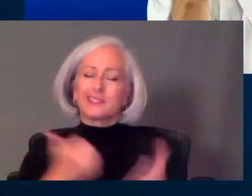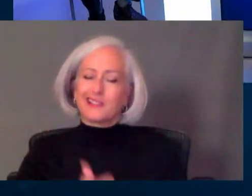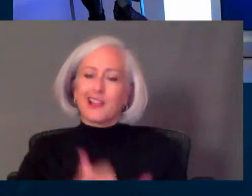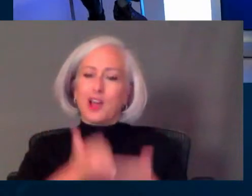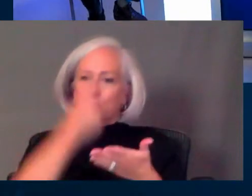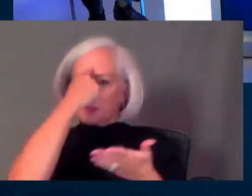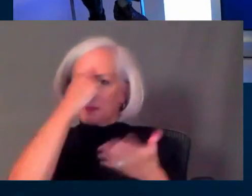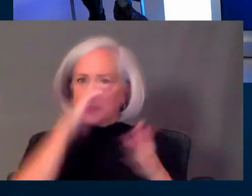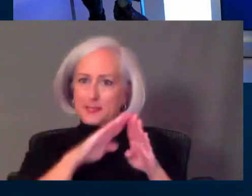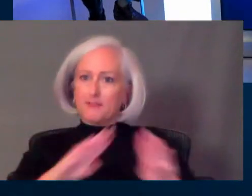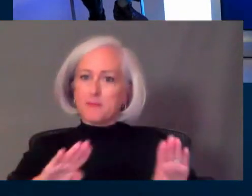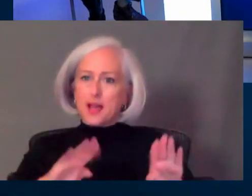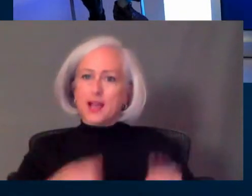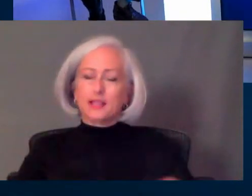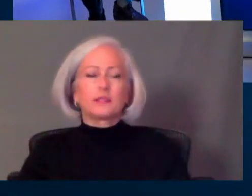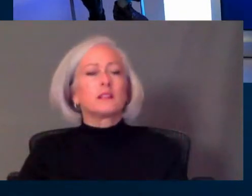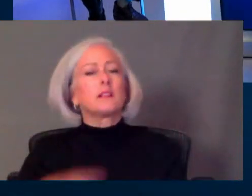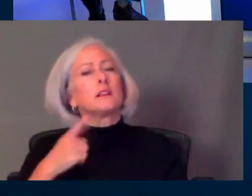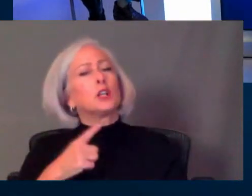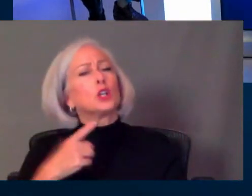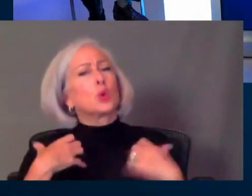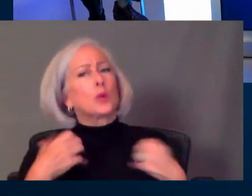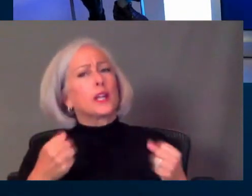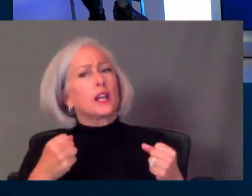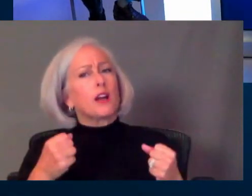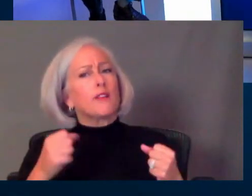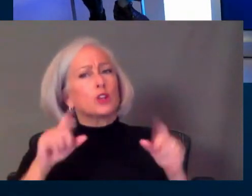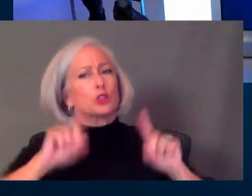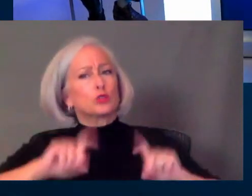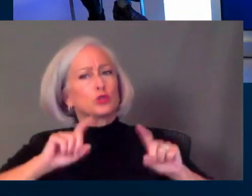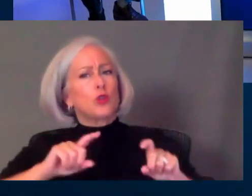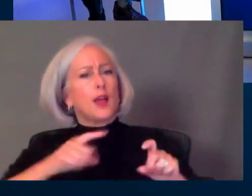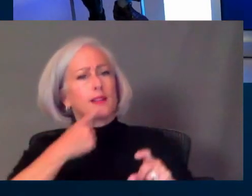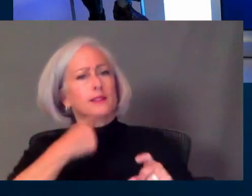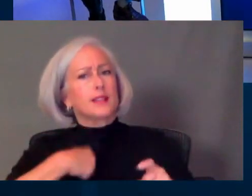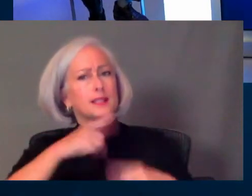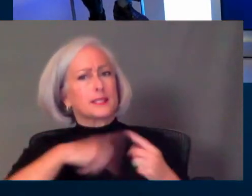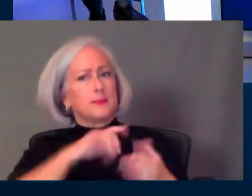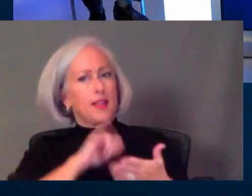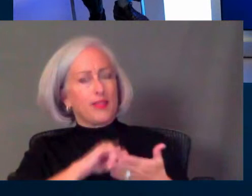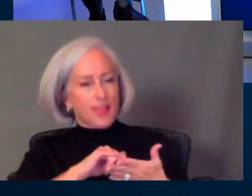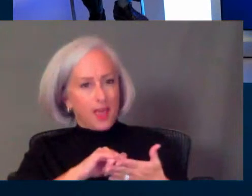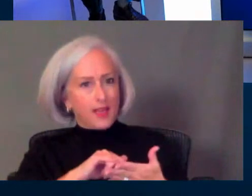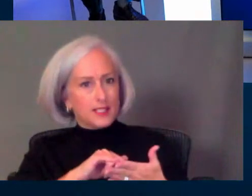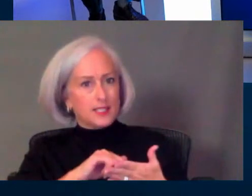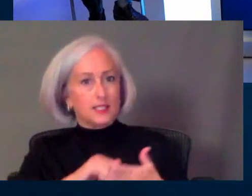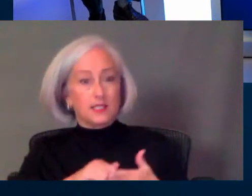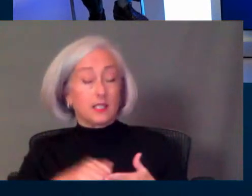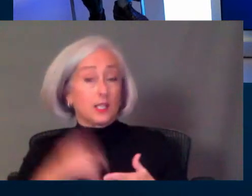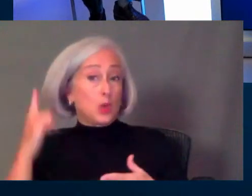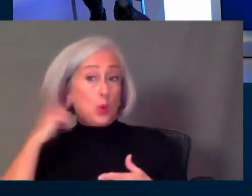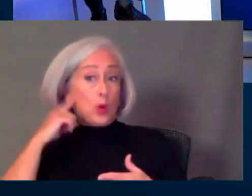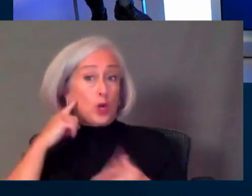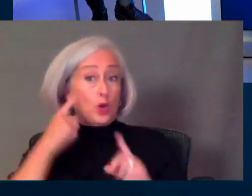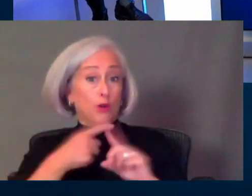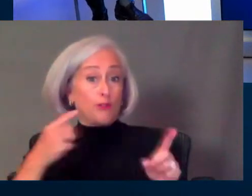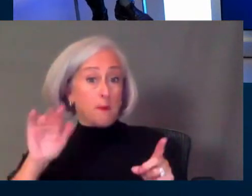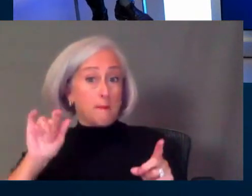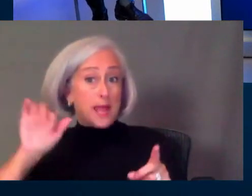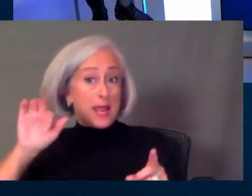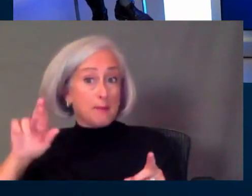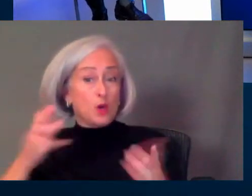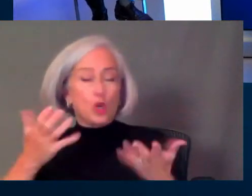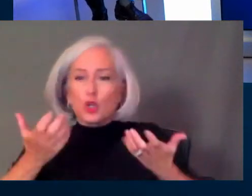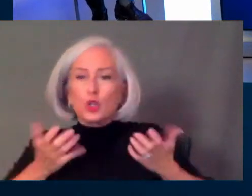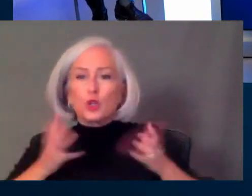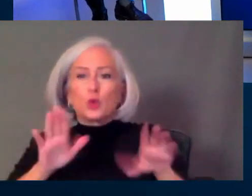enrolling 17,000 patients that have had COVID into the study. And the goal really is to understand what